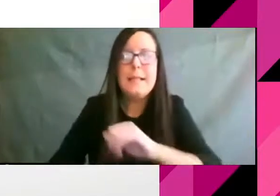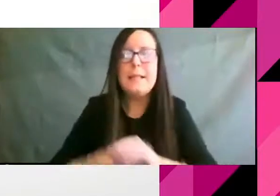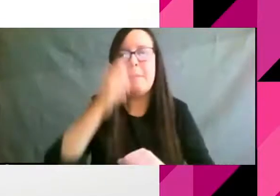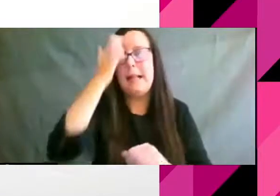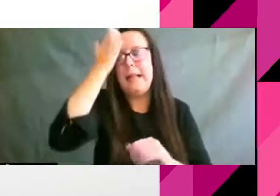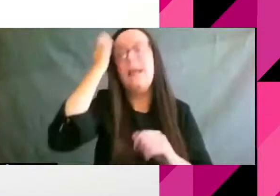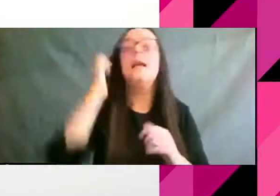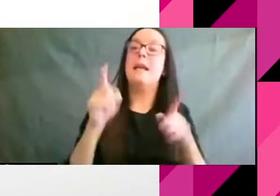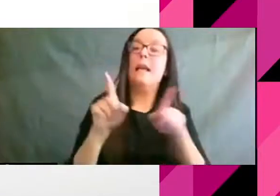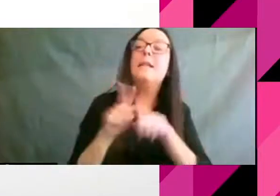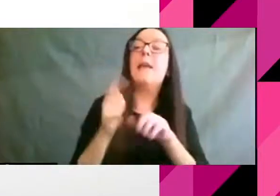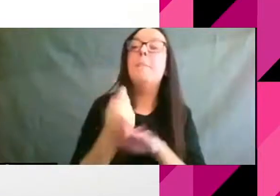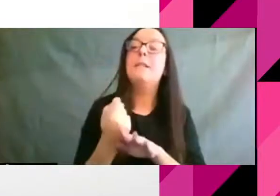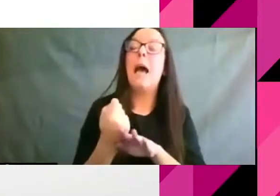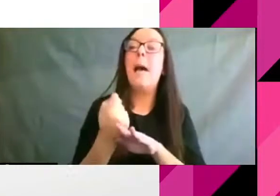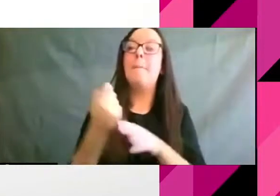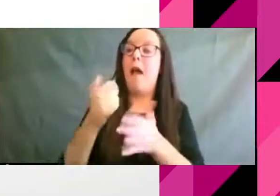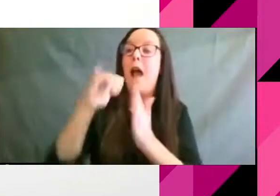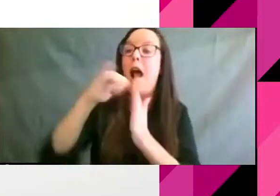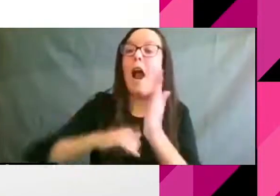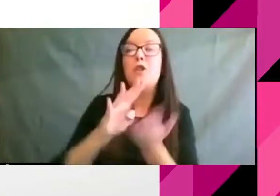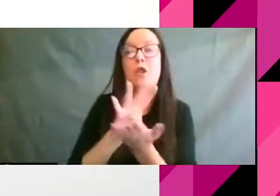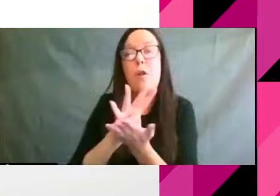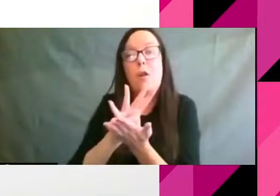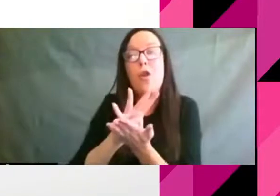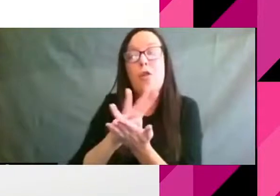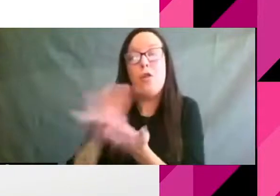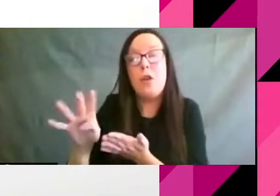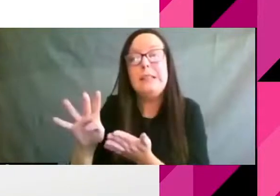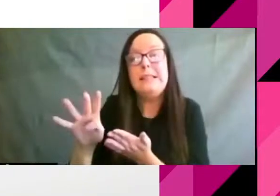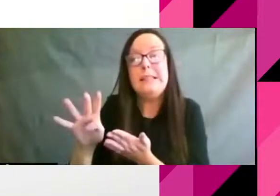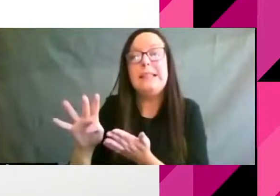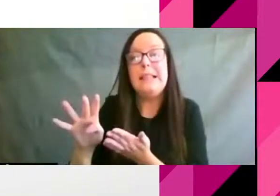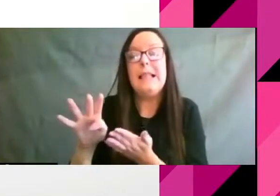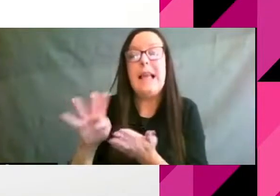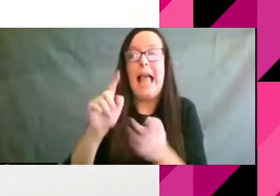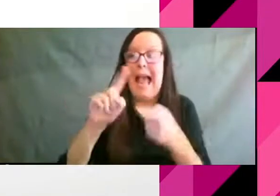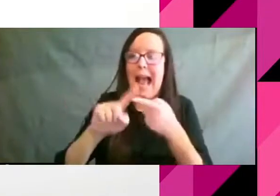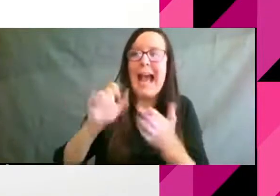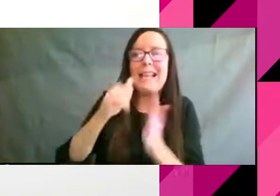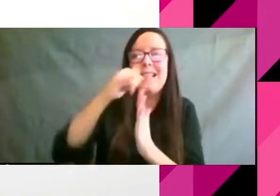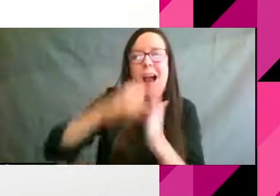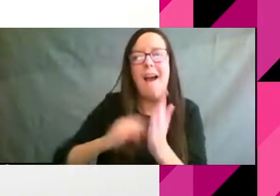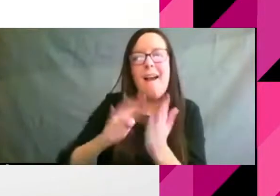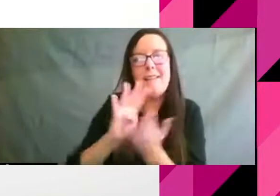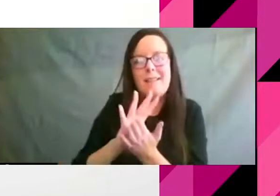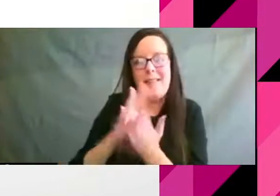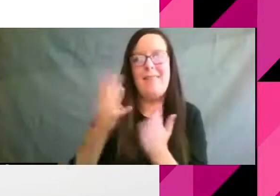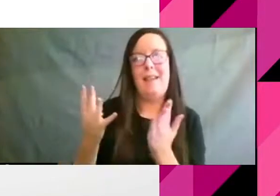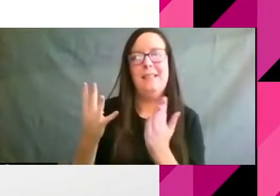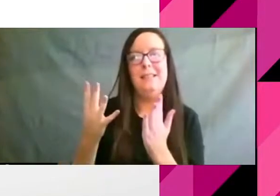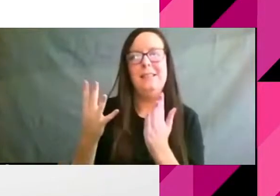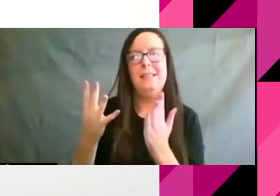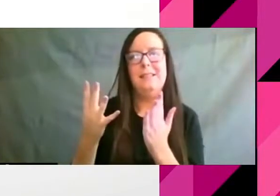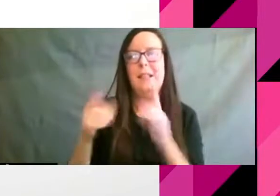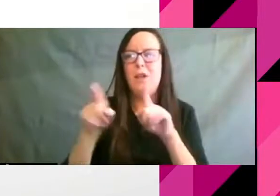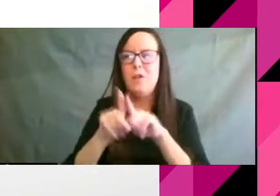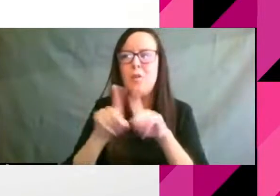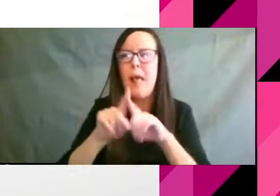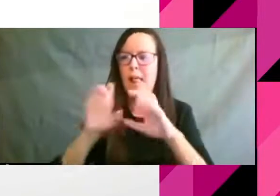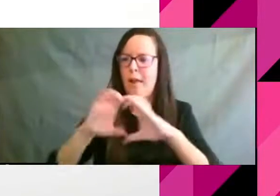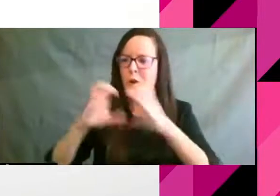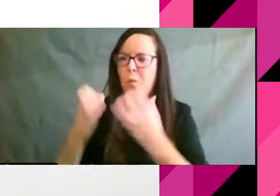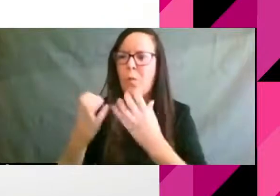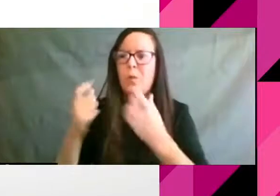on liberty and personal security of the person, and Article 19 on independent living in the community. The